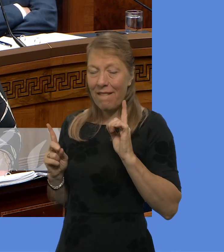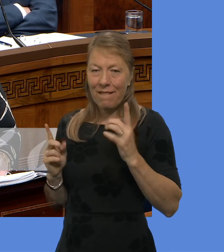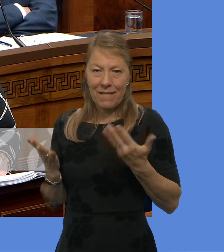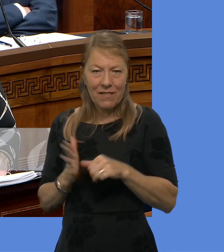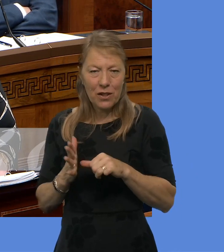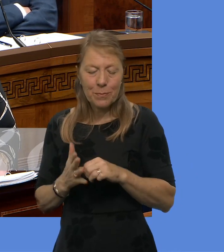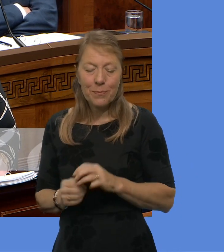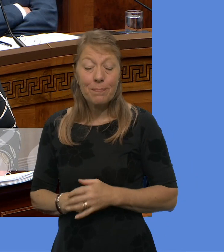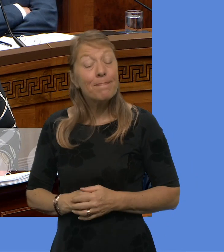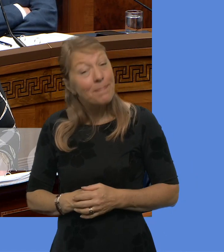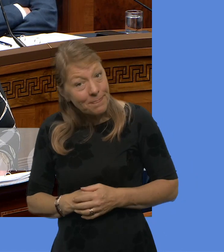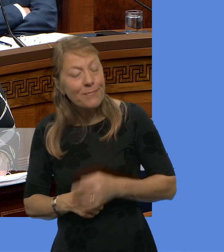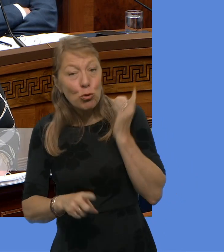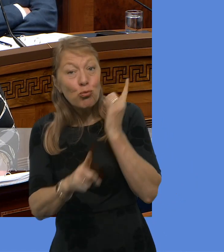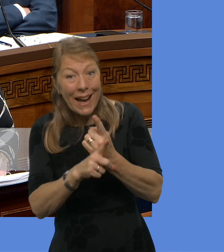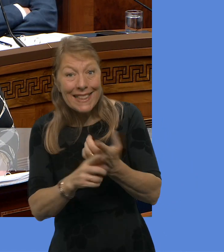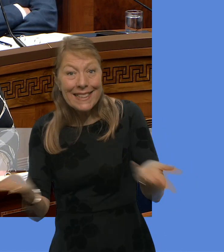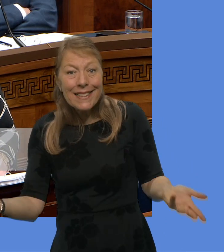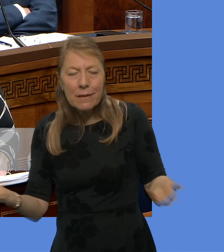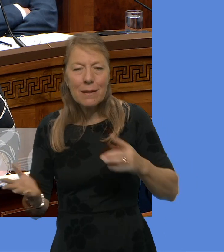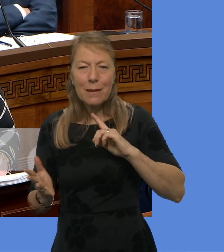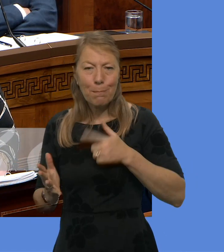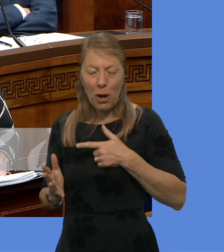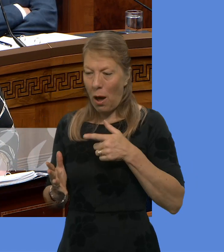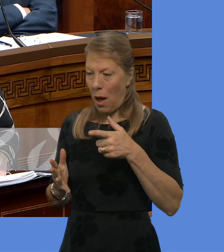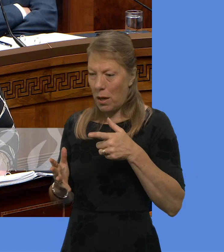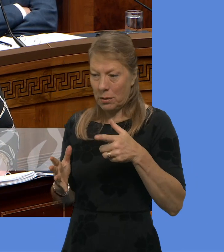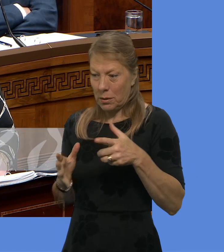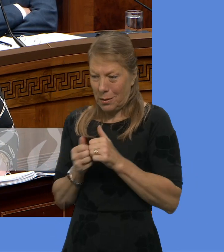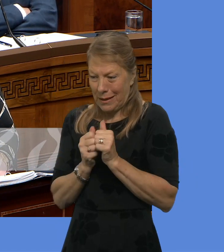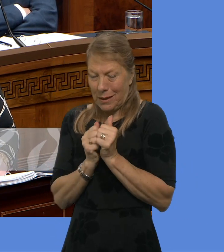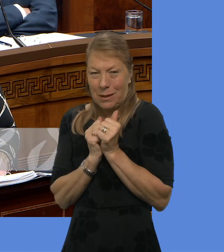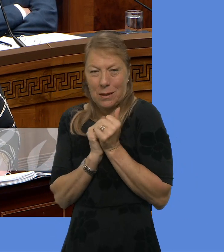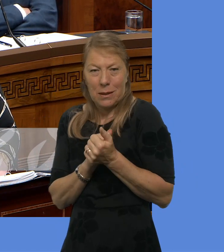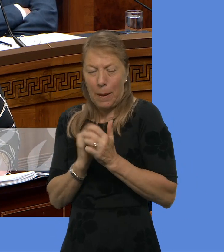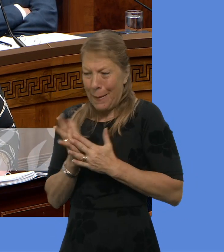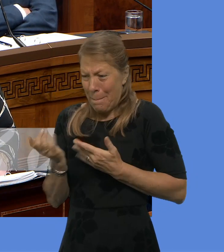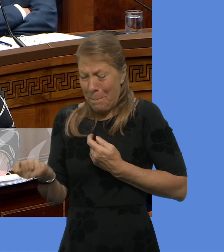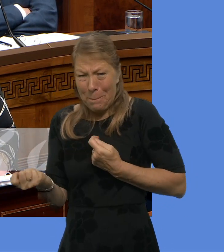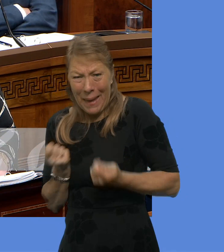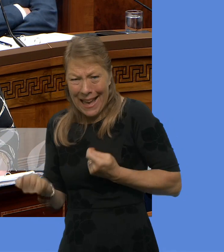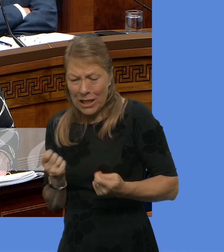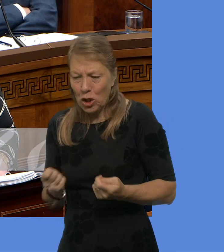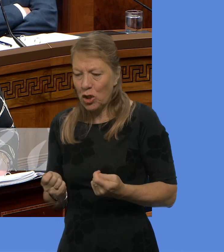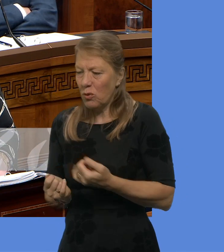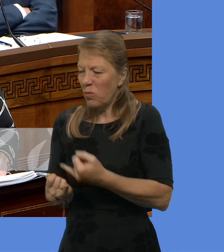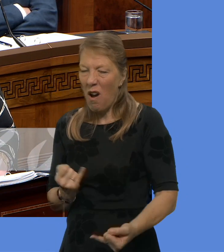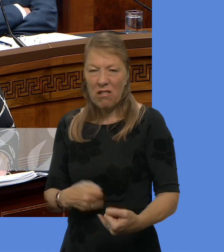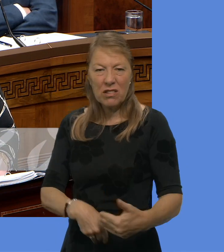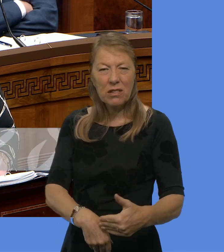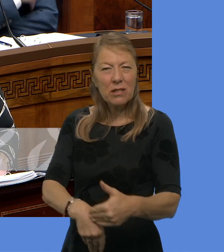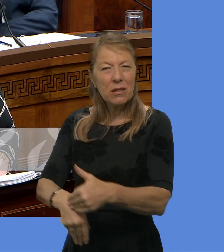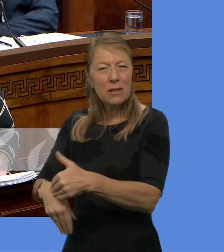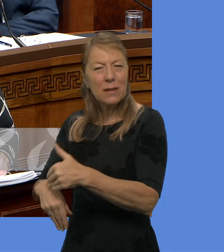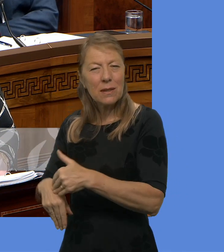becomes more challenging. For example, it leads to increases in assaults and incidents within the prison. Such behaviour also leads to an increased use of force, the